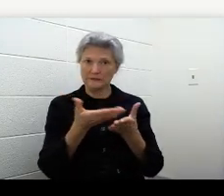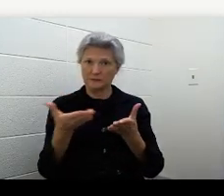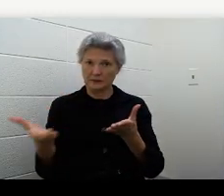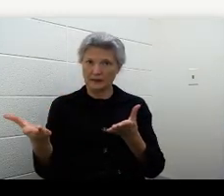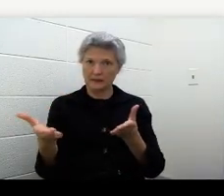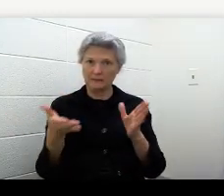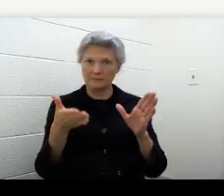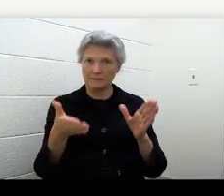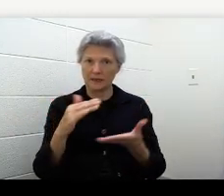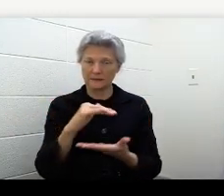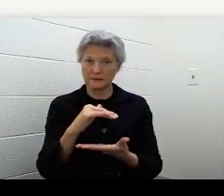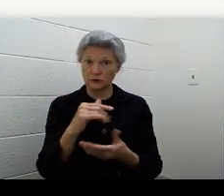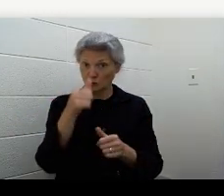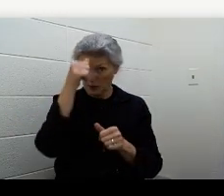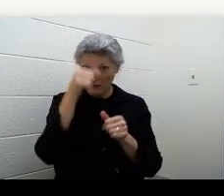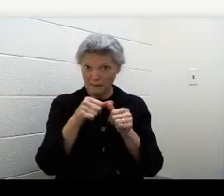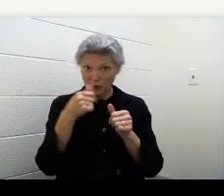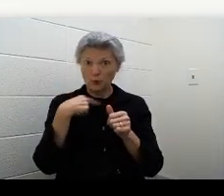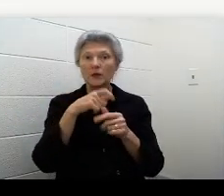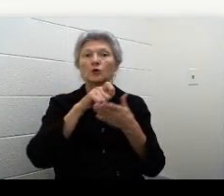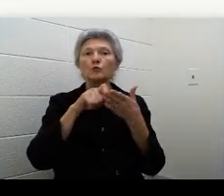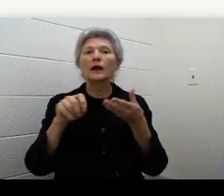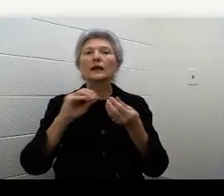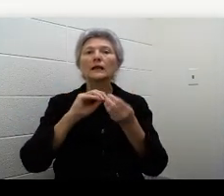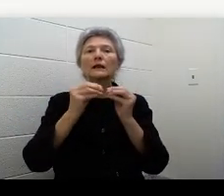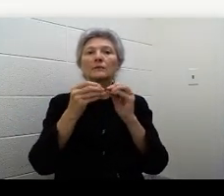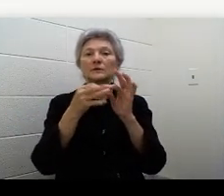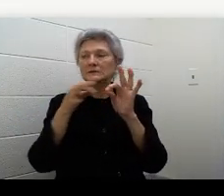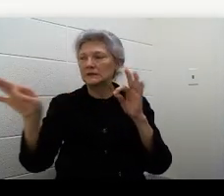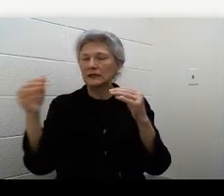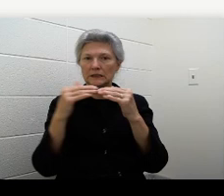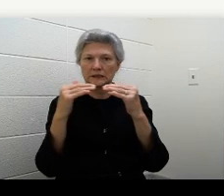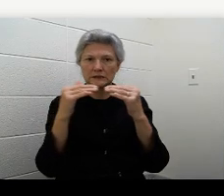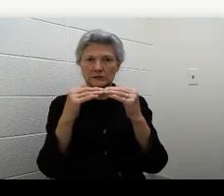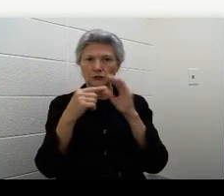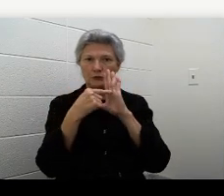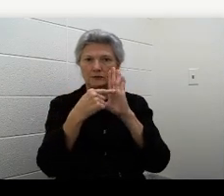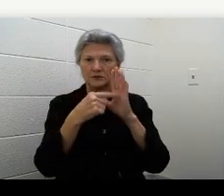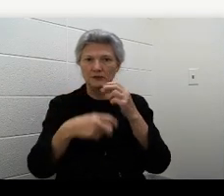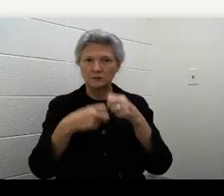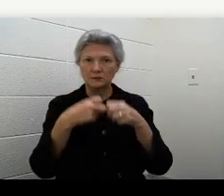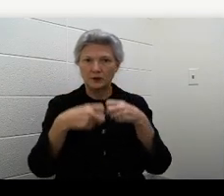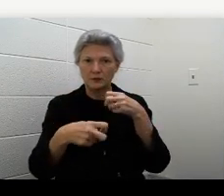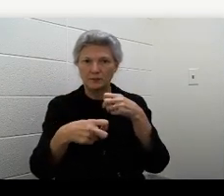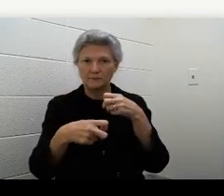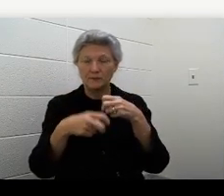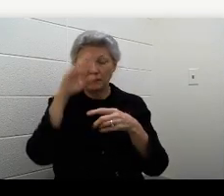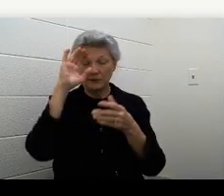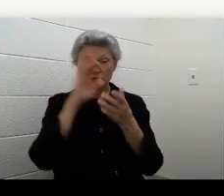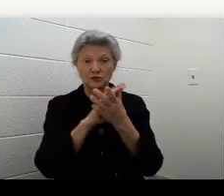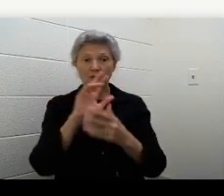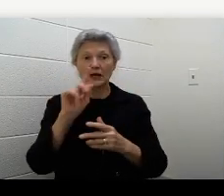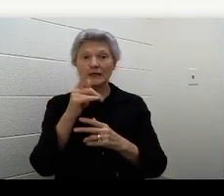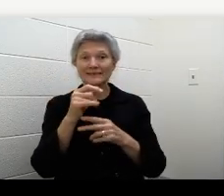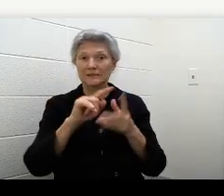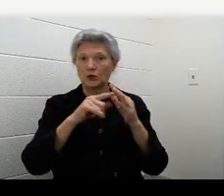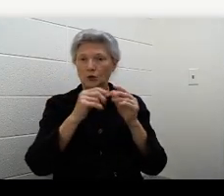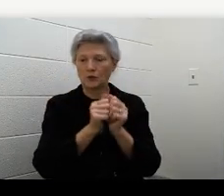boxes. Now remember, we can write an equation to represent this problem. Mr. Khan started out